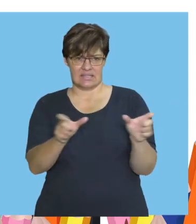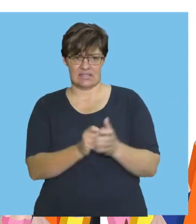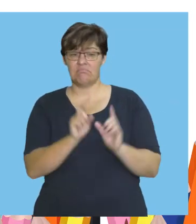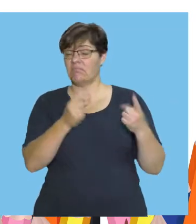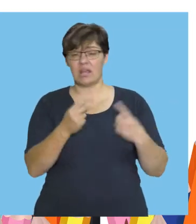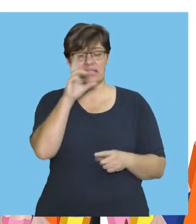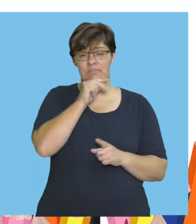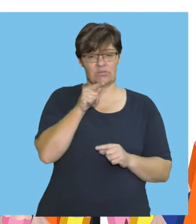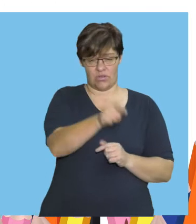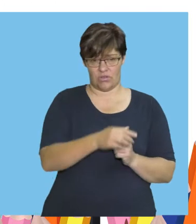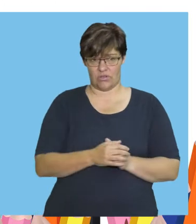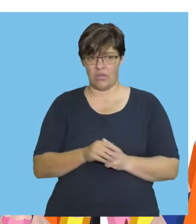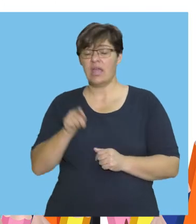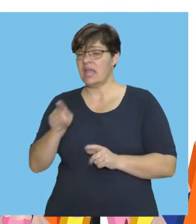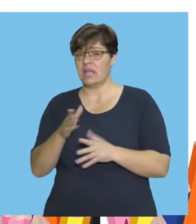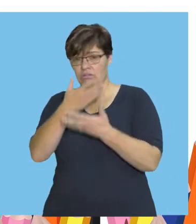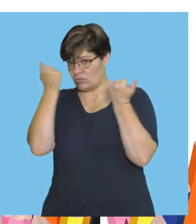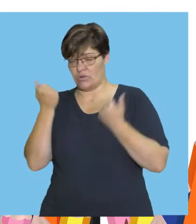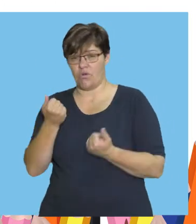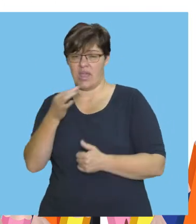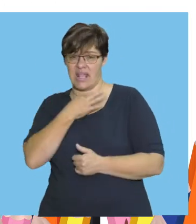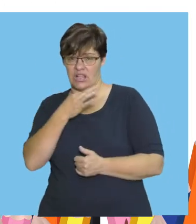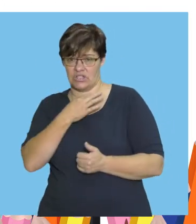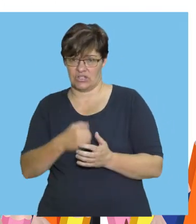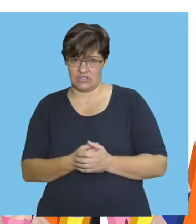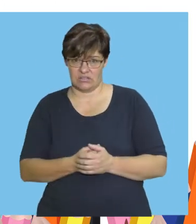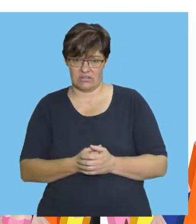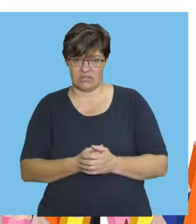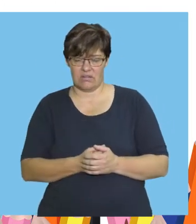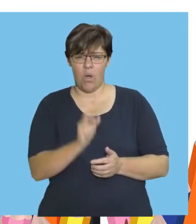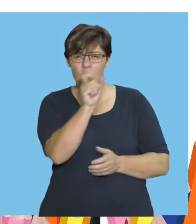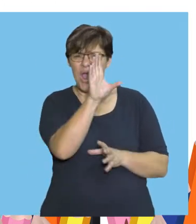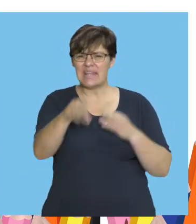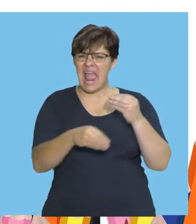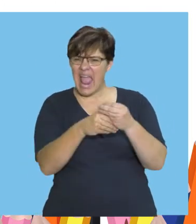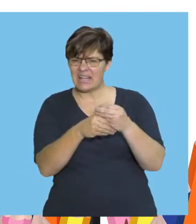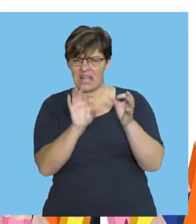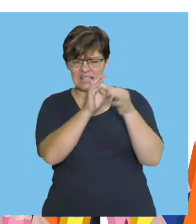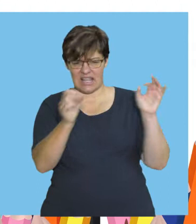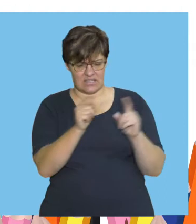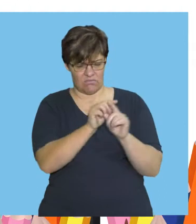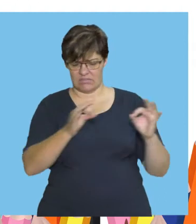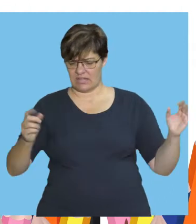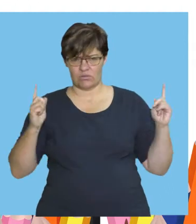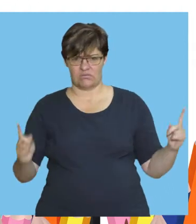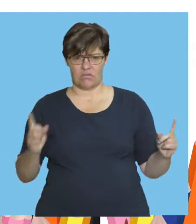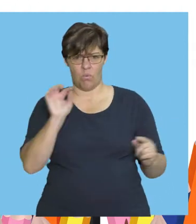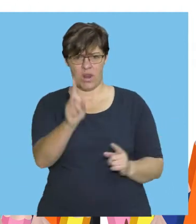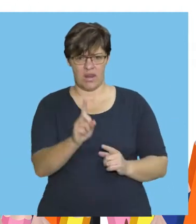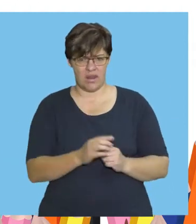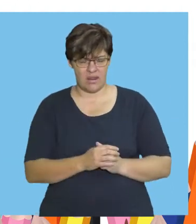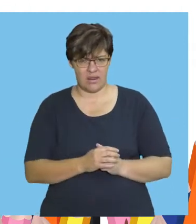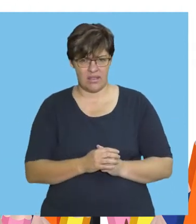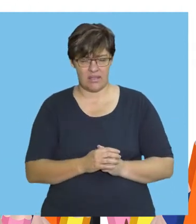He couldn't speak to her. He doesn't know English. Which word can we use to join these two